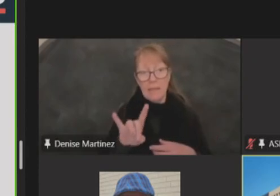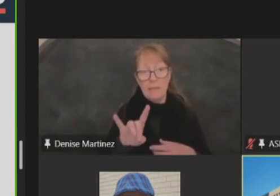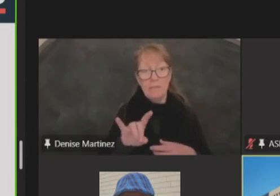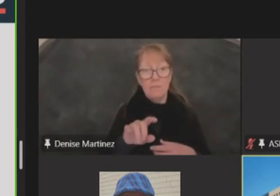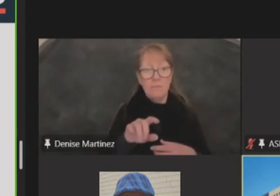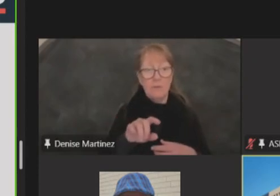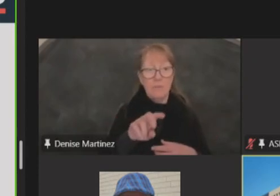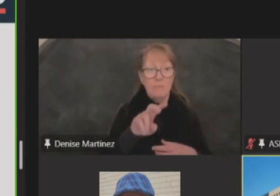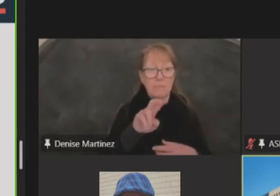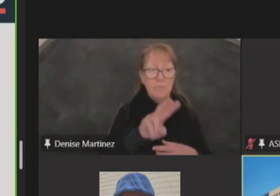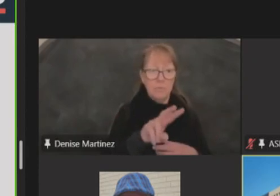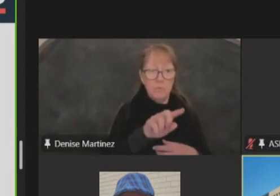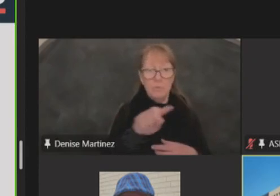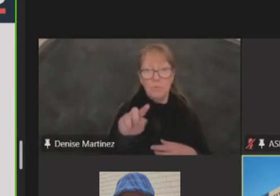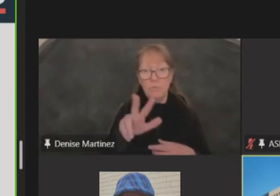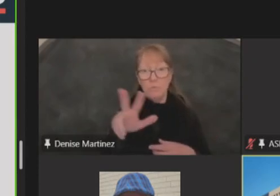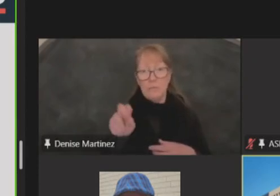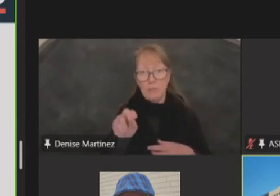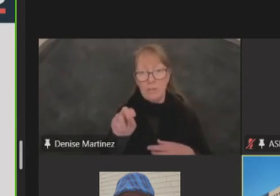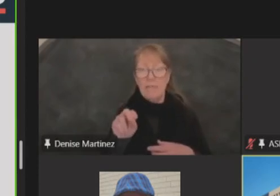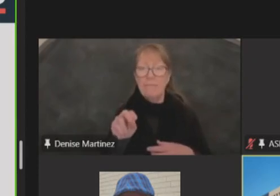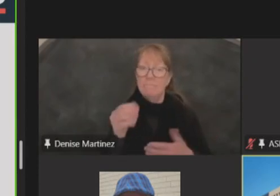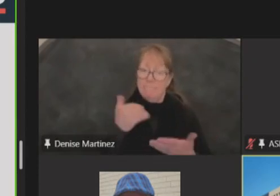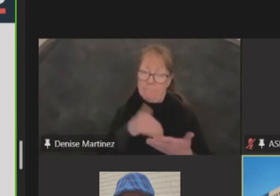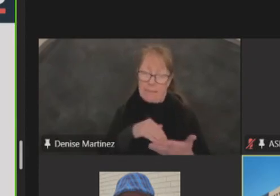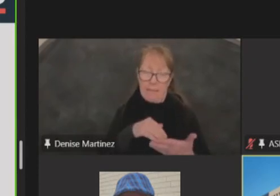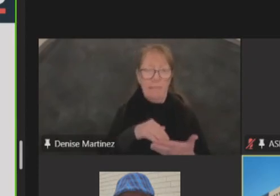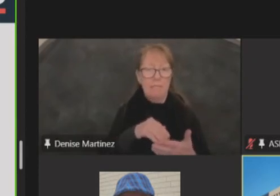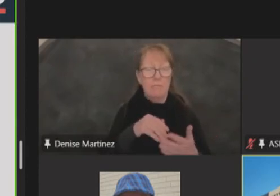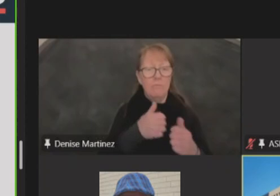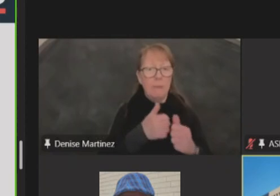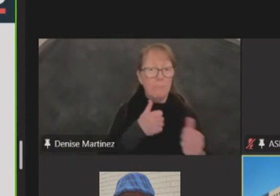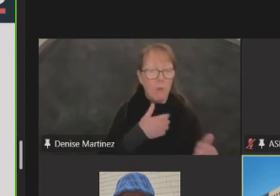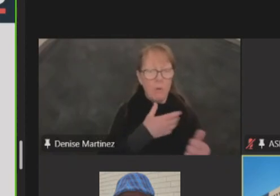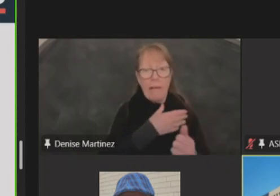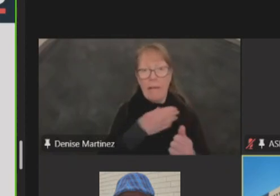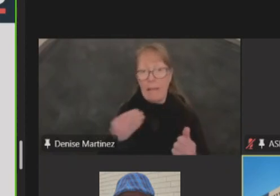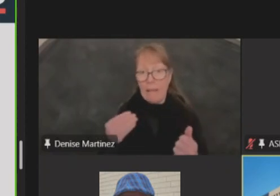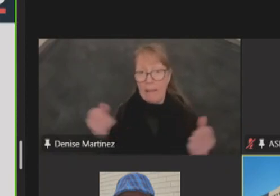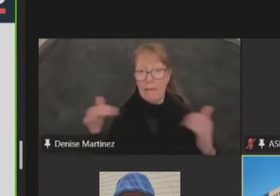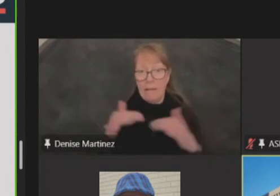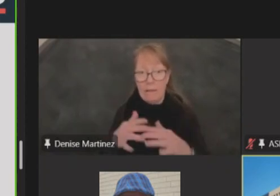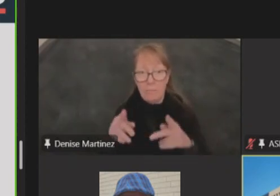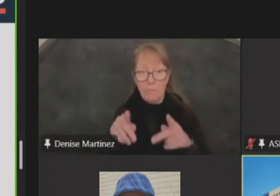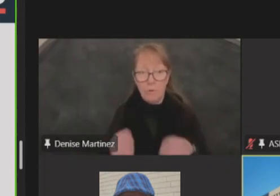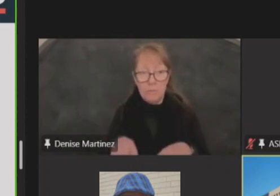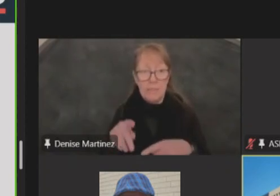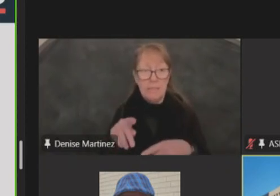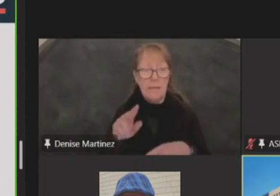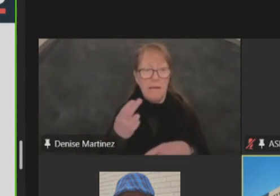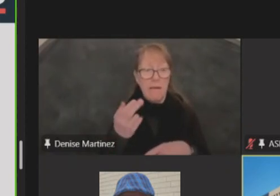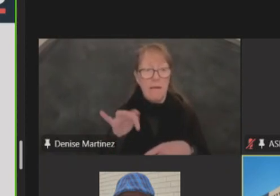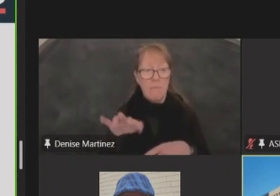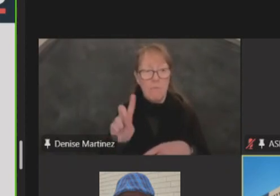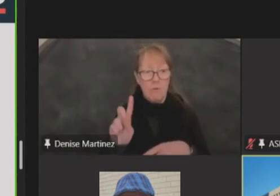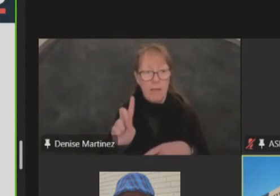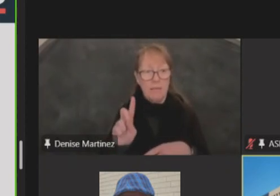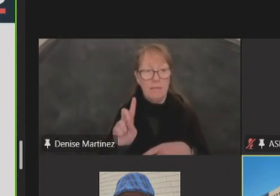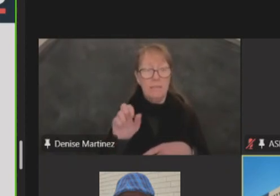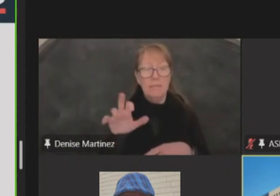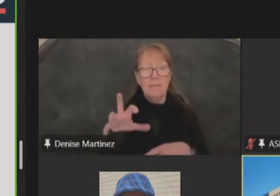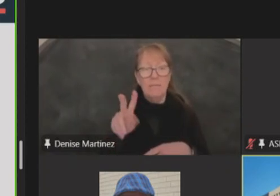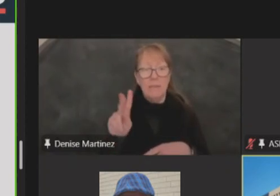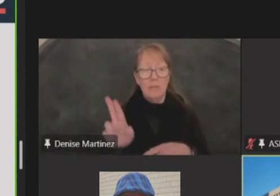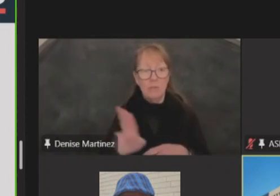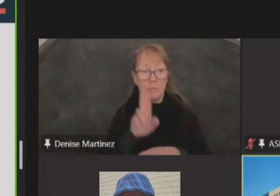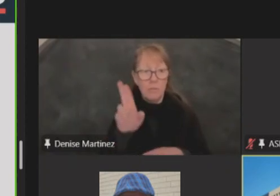event again at Suffolk University Law School and on Zoom. Board members are invited, as usual, to co-host this